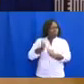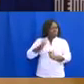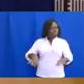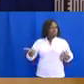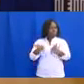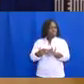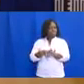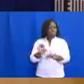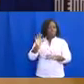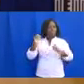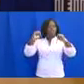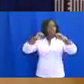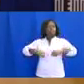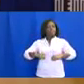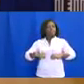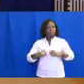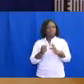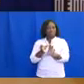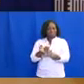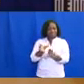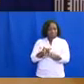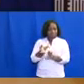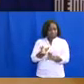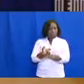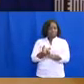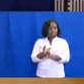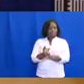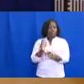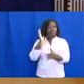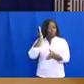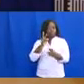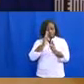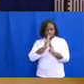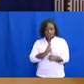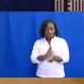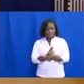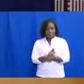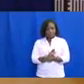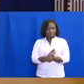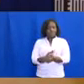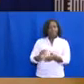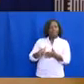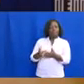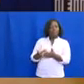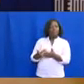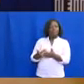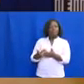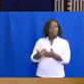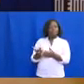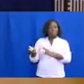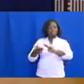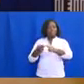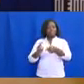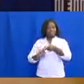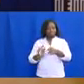our capacity to enforce and to respond in the event of a flare-up in our